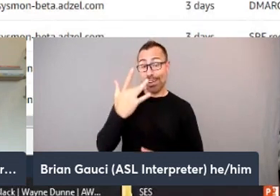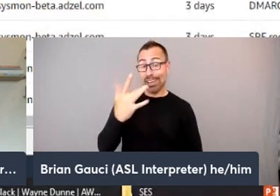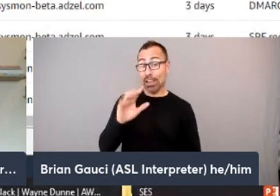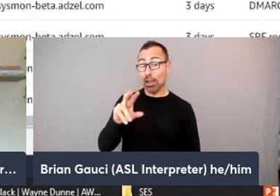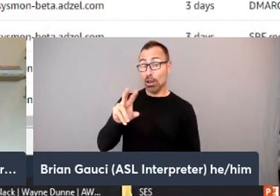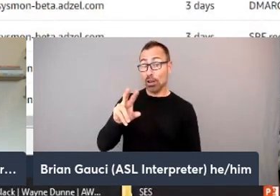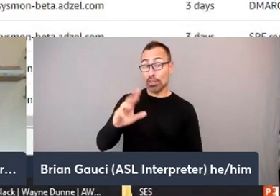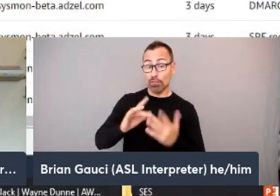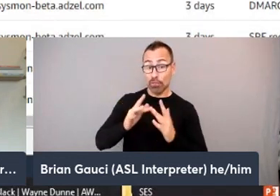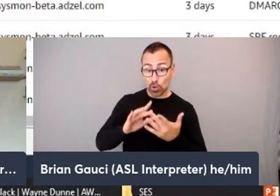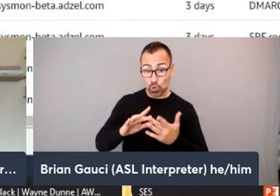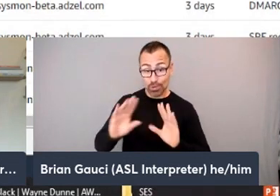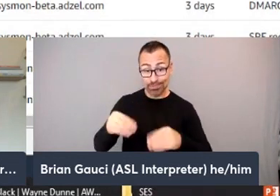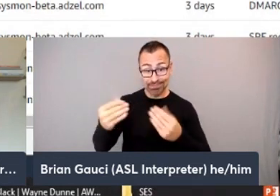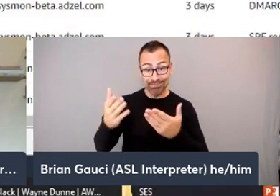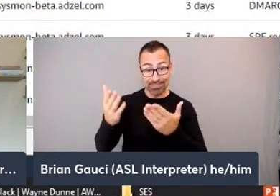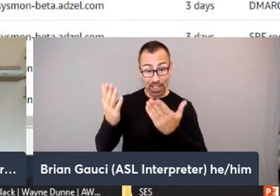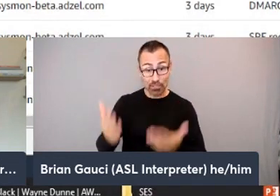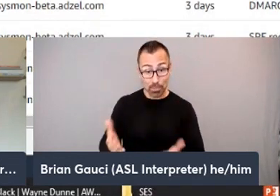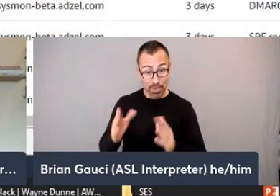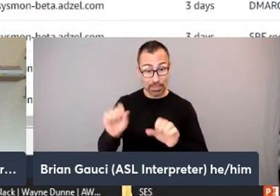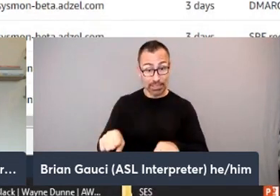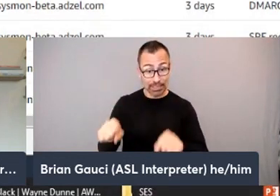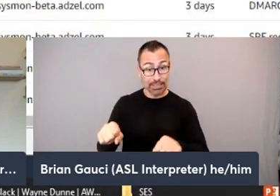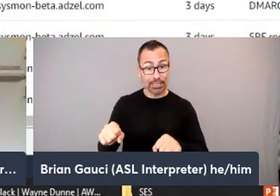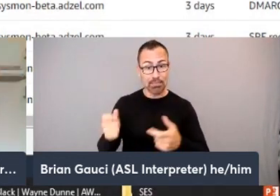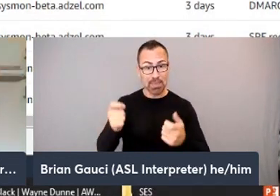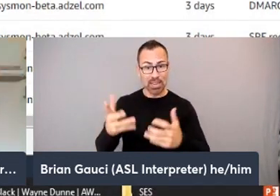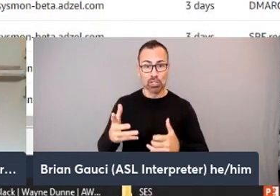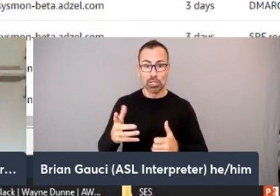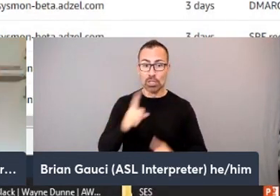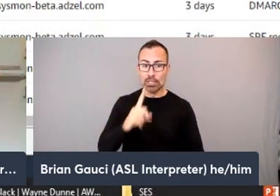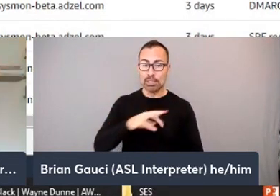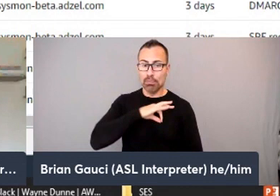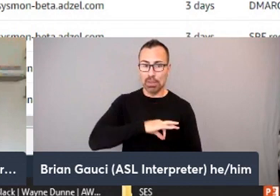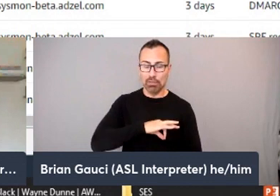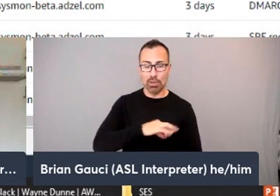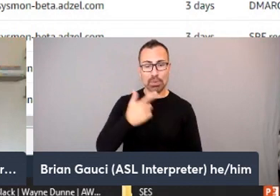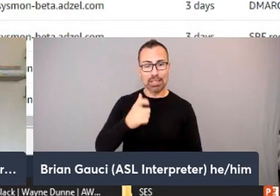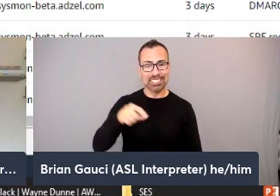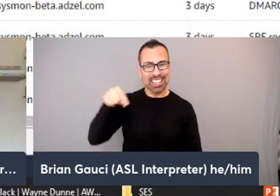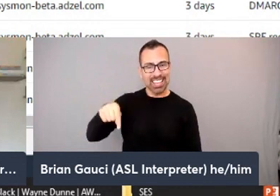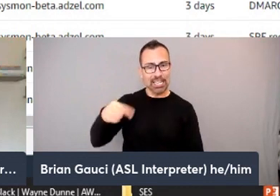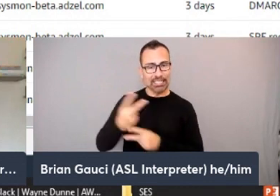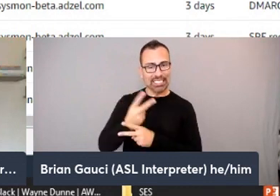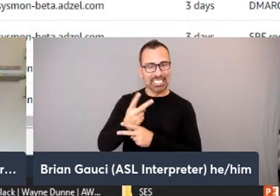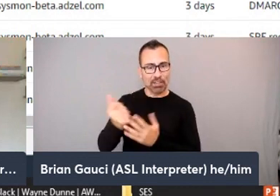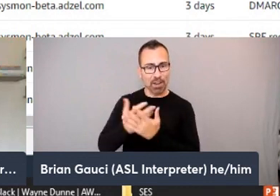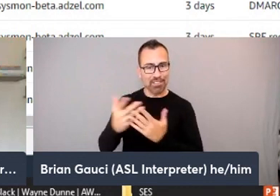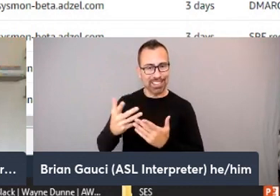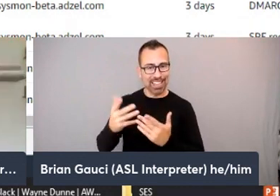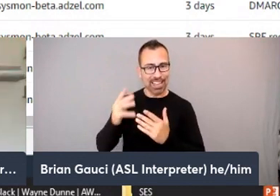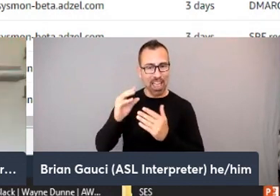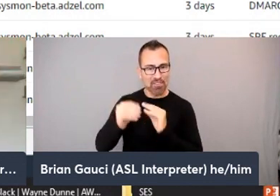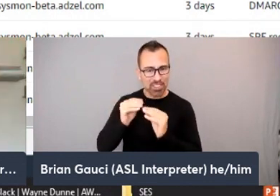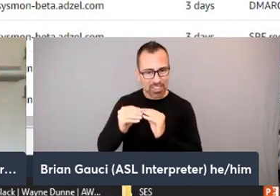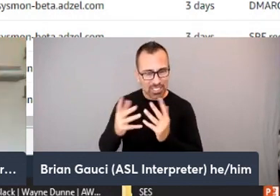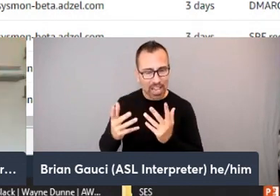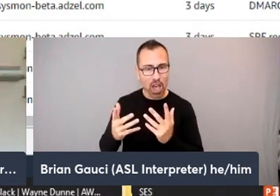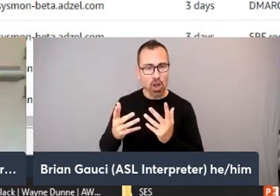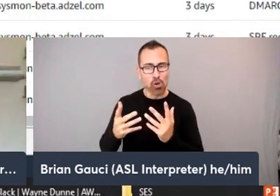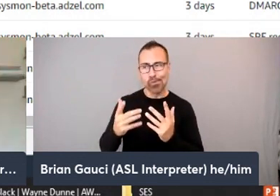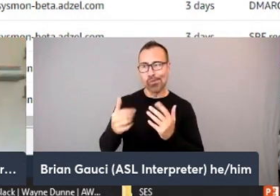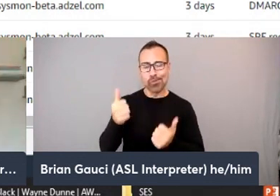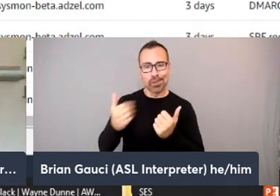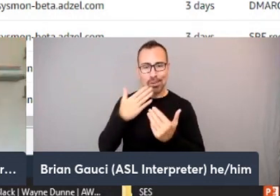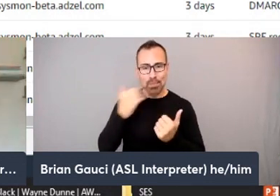is our team's job to figure these things out and do the best thing possible. It's not really practical for every customer out there to go figure this stuff